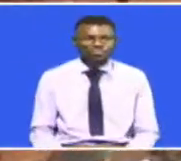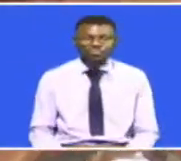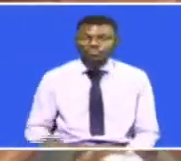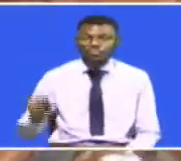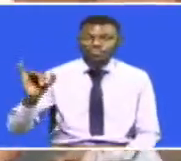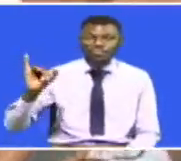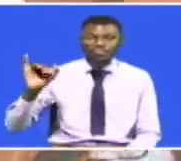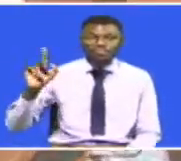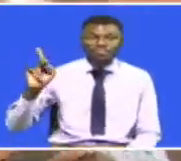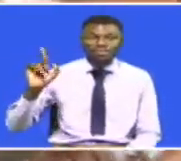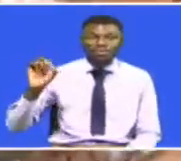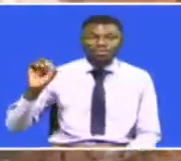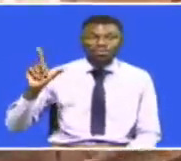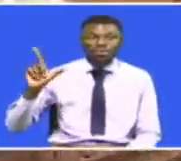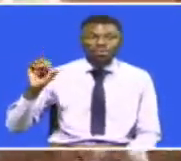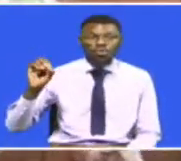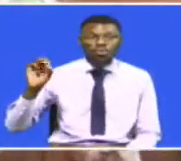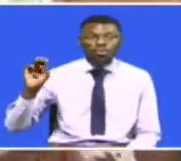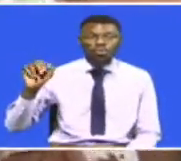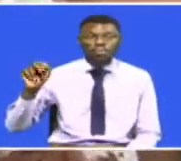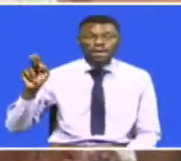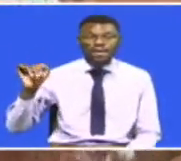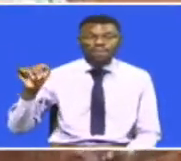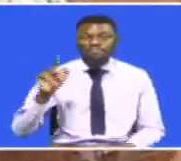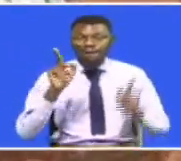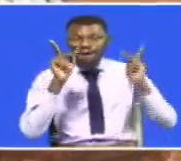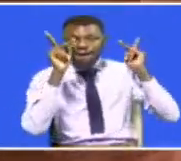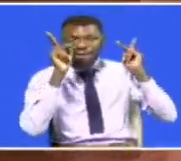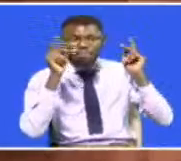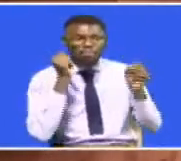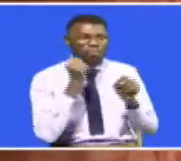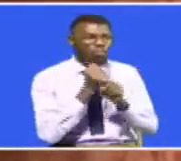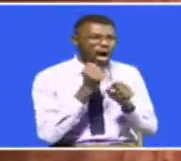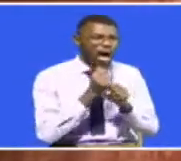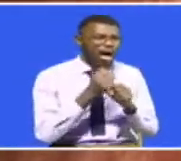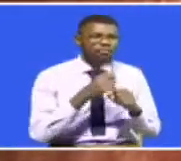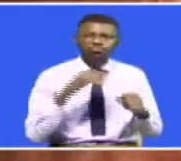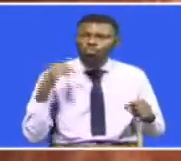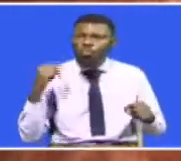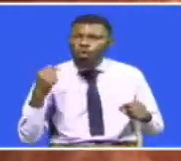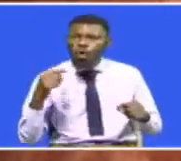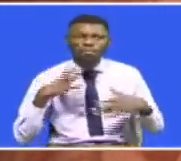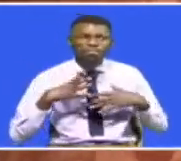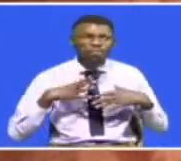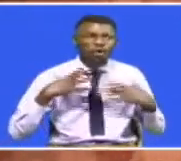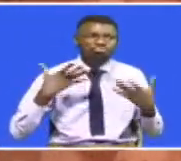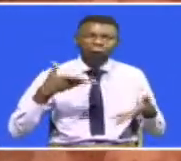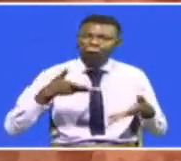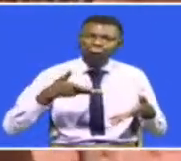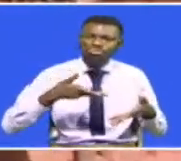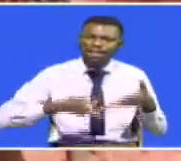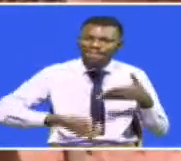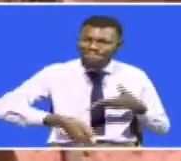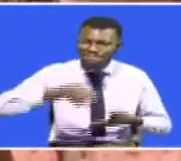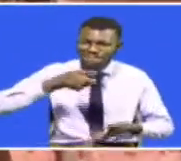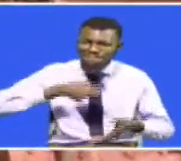Ikolomani in Kakamega has been known for mining activities. Gold mines dotting the area, aching locals are